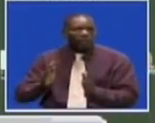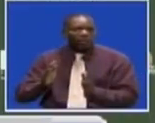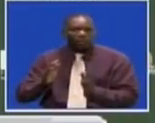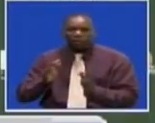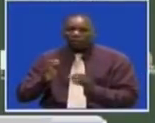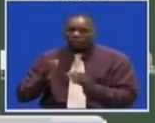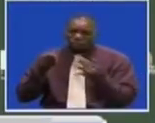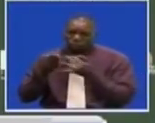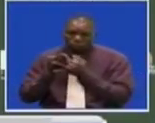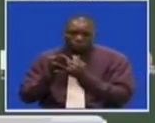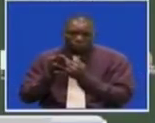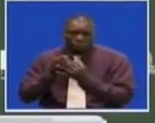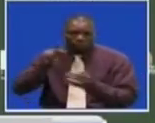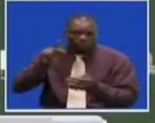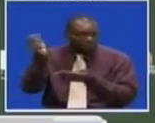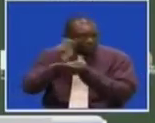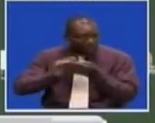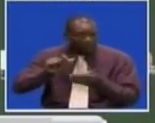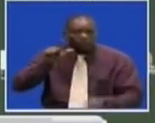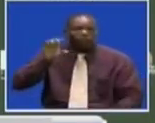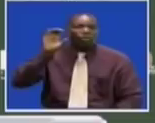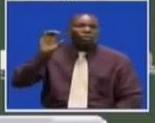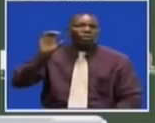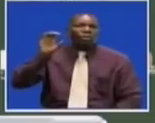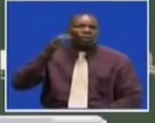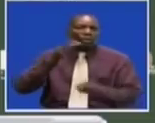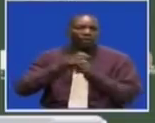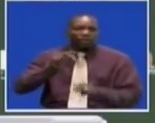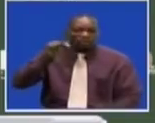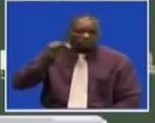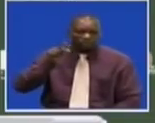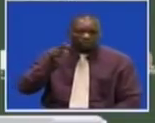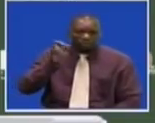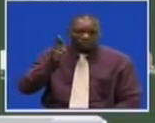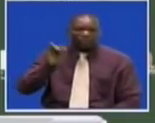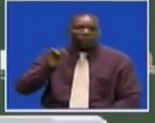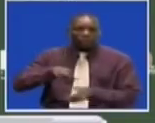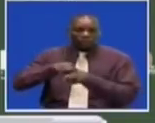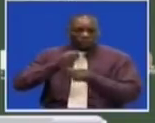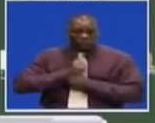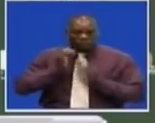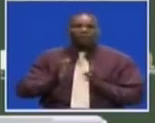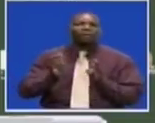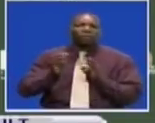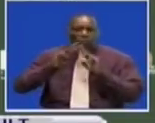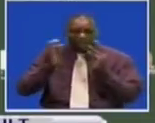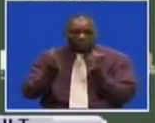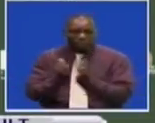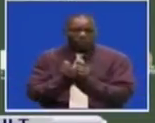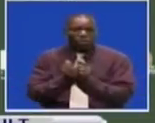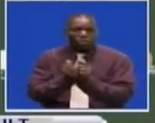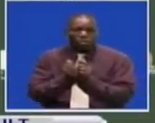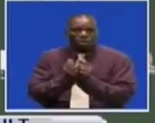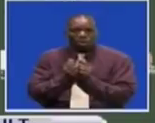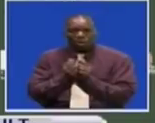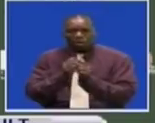the Luapula Province Permanent Secretary Felix Piri during a stakeholders' engagement workshop on